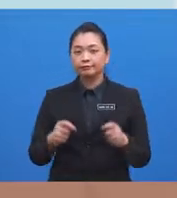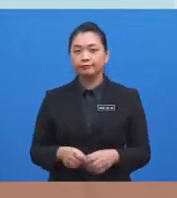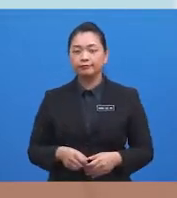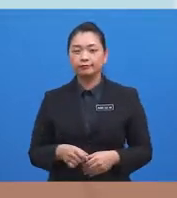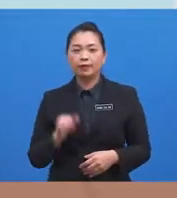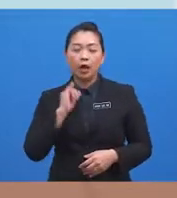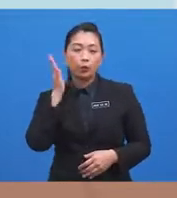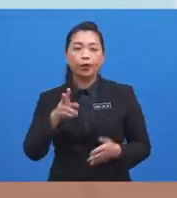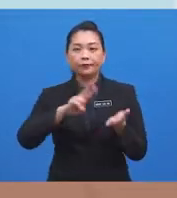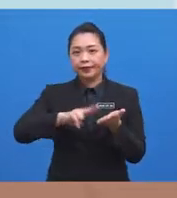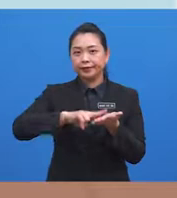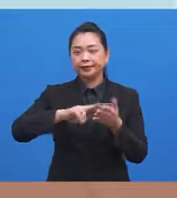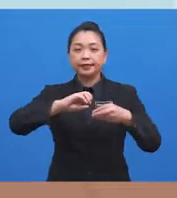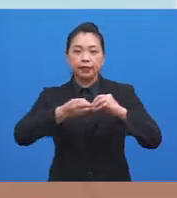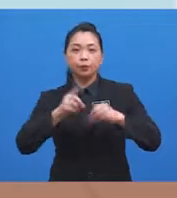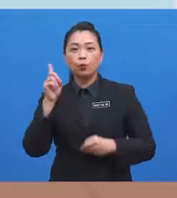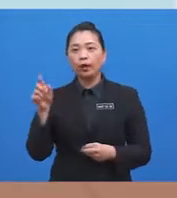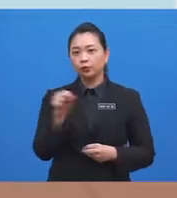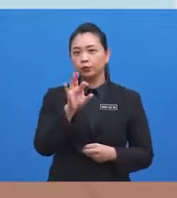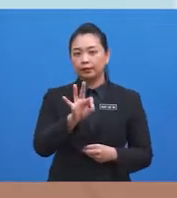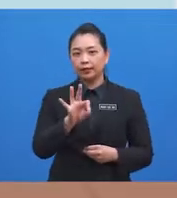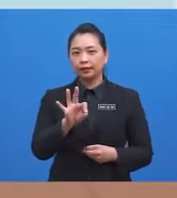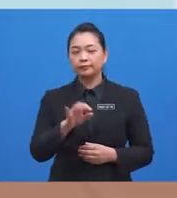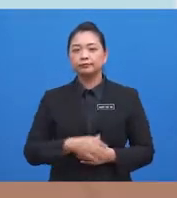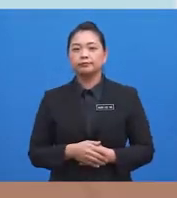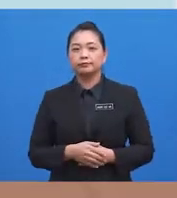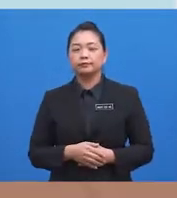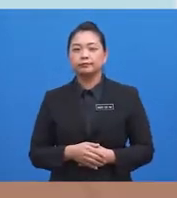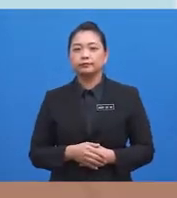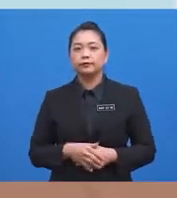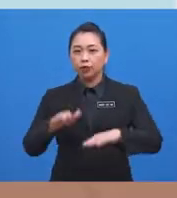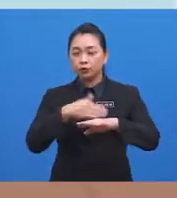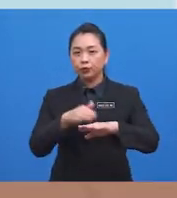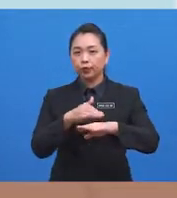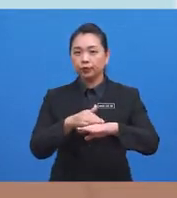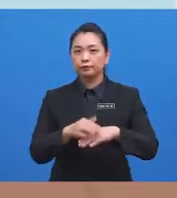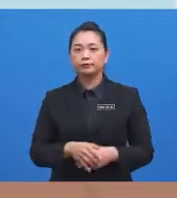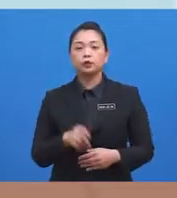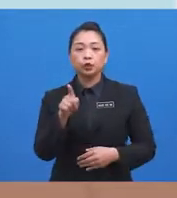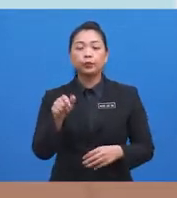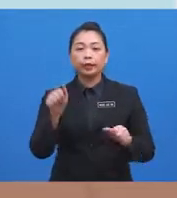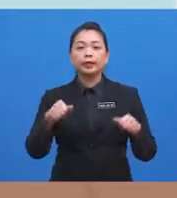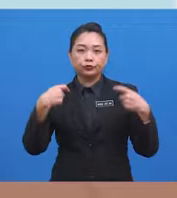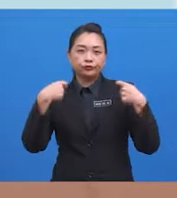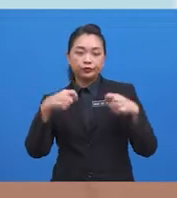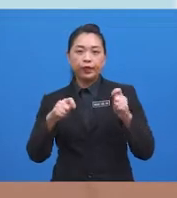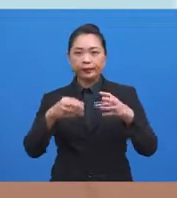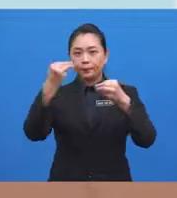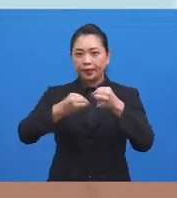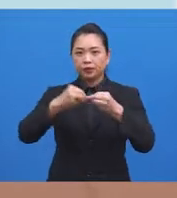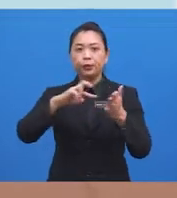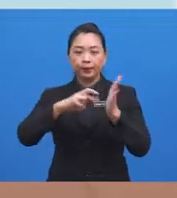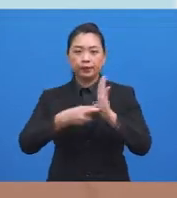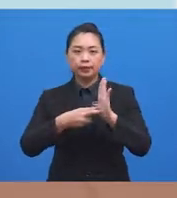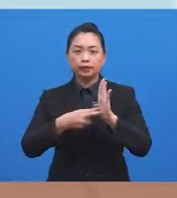I will read numbers 1 to 9, and as I read, solely, of course, you can try matching the meaning to